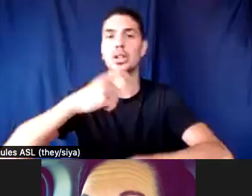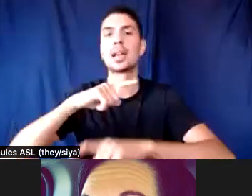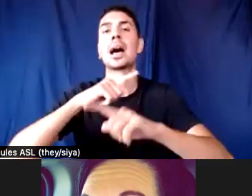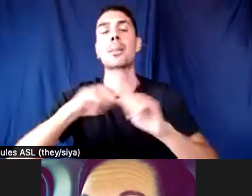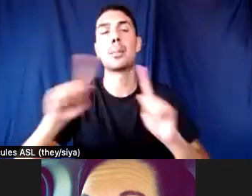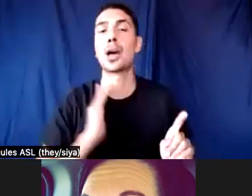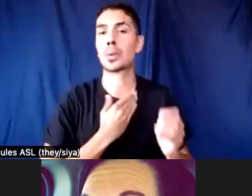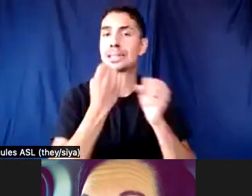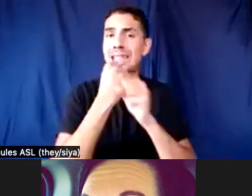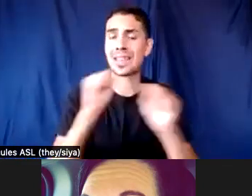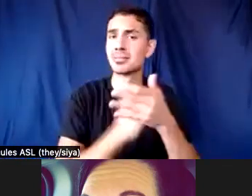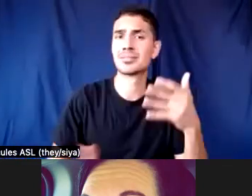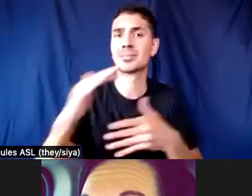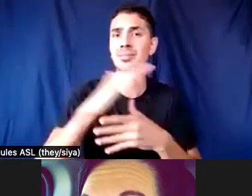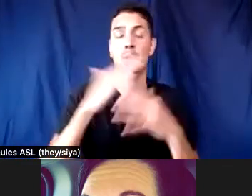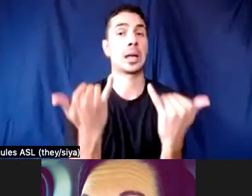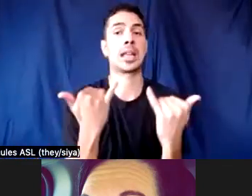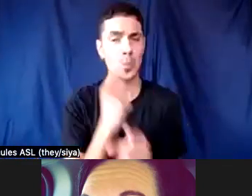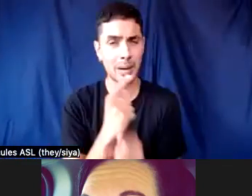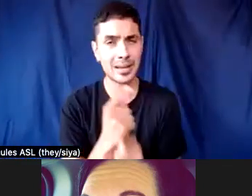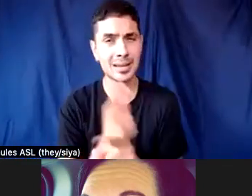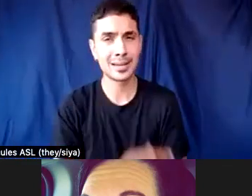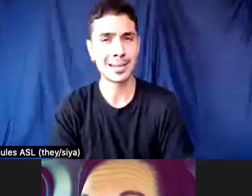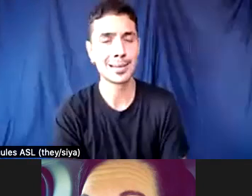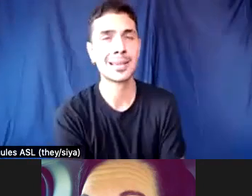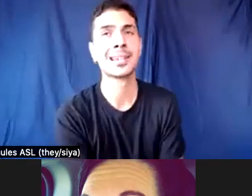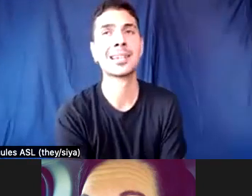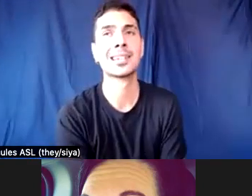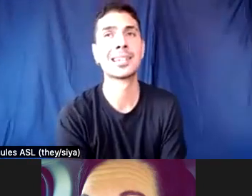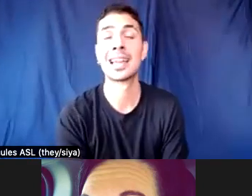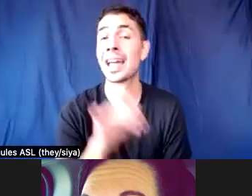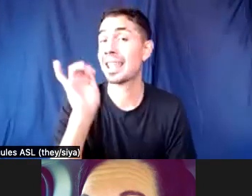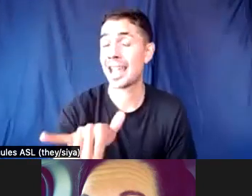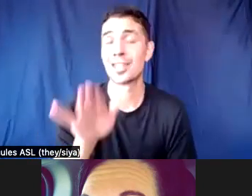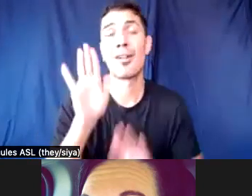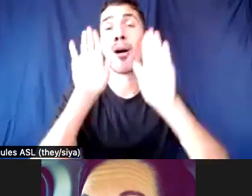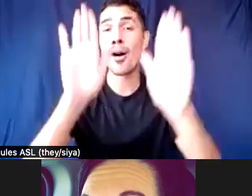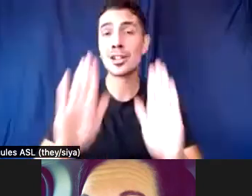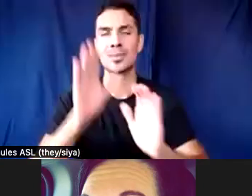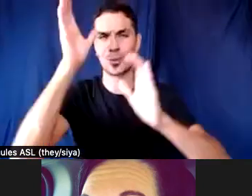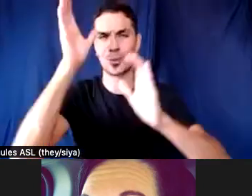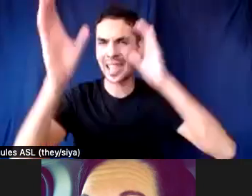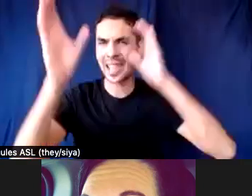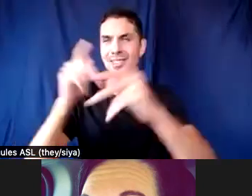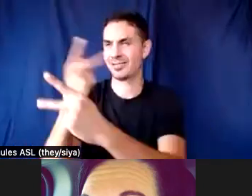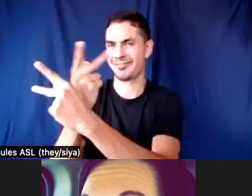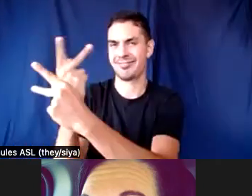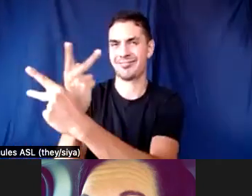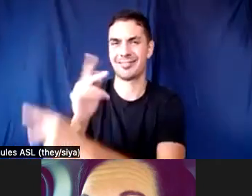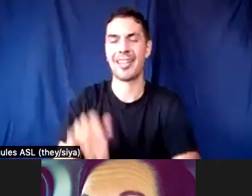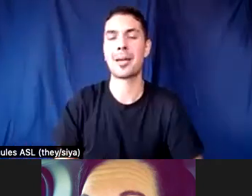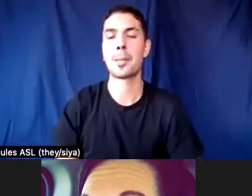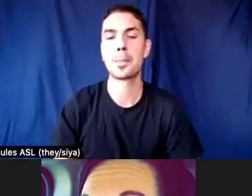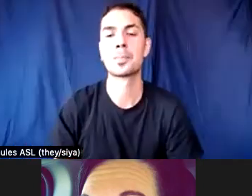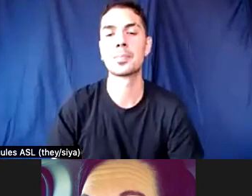right? Like in the now. And that's awesome and creative. And we do that with our